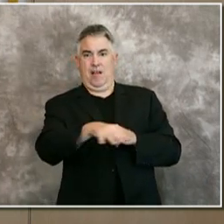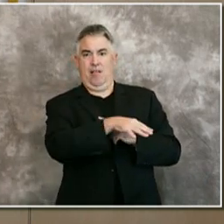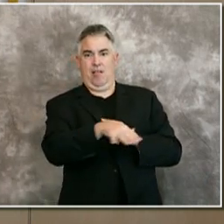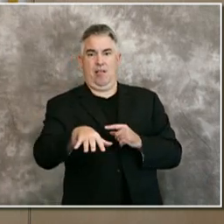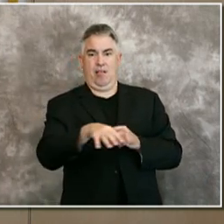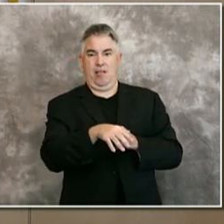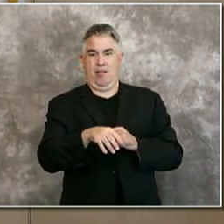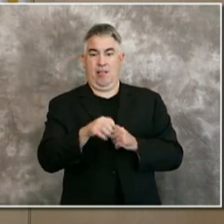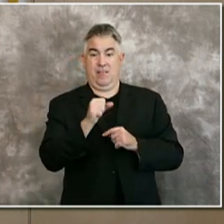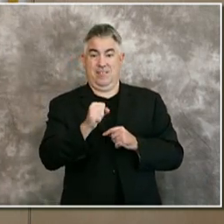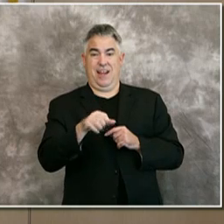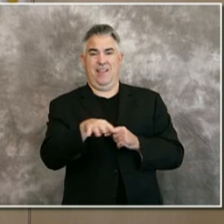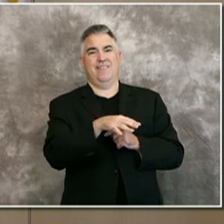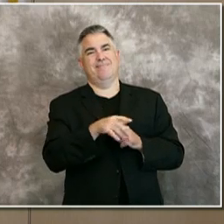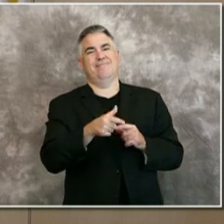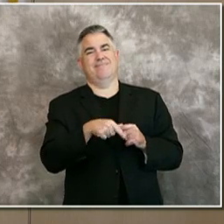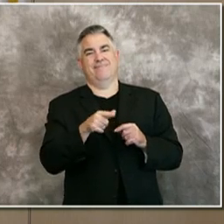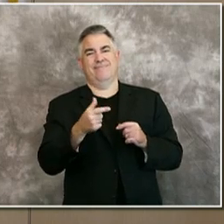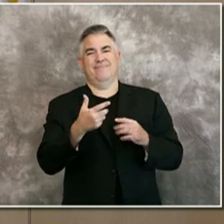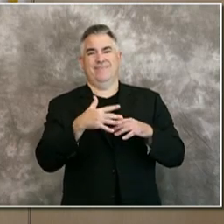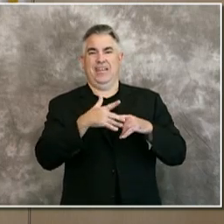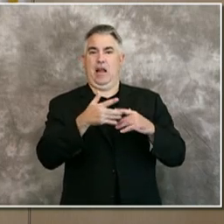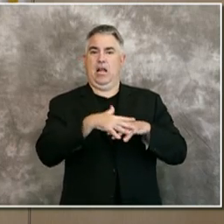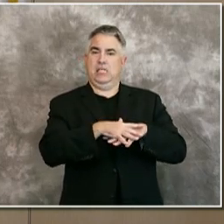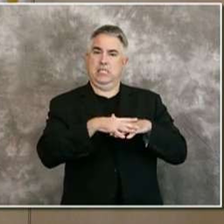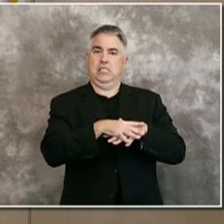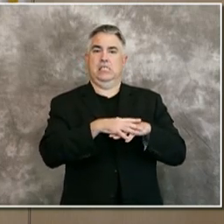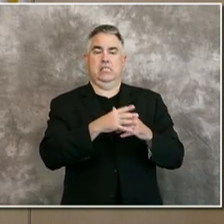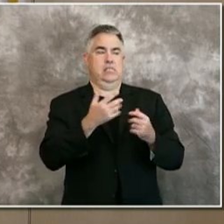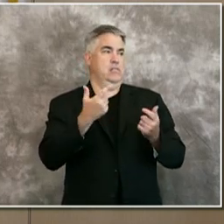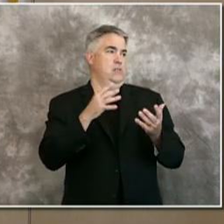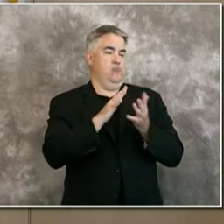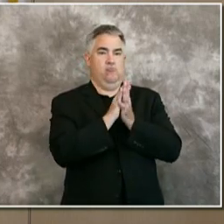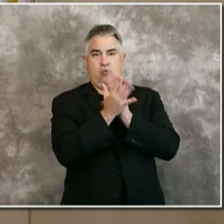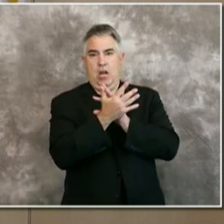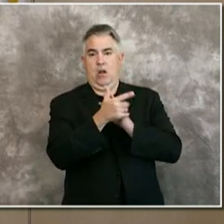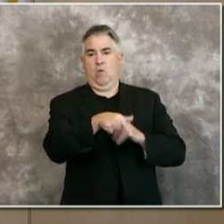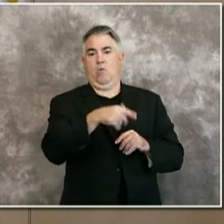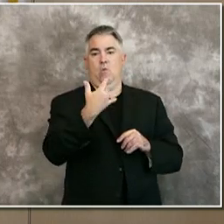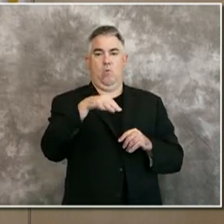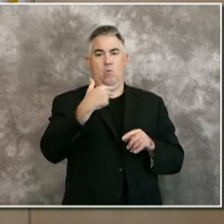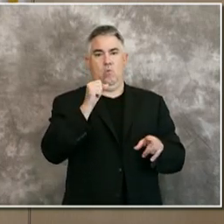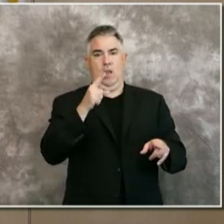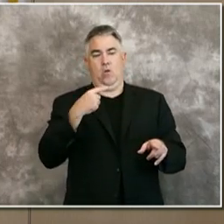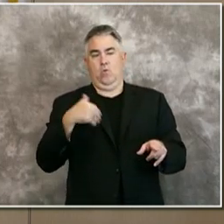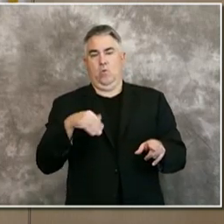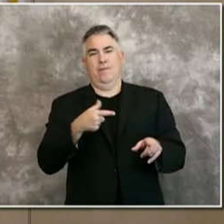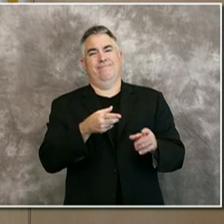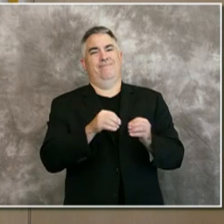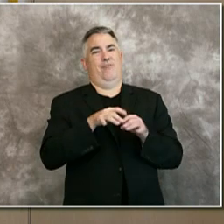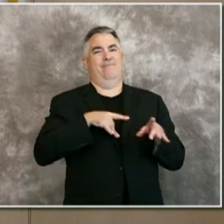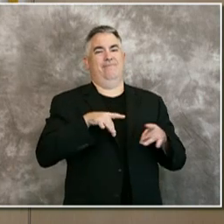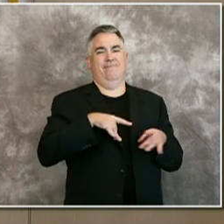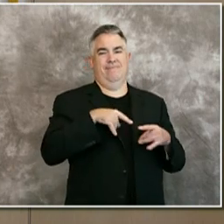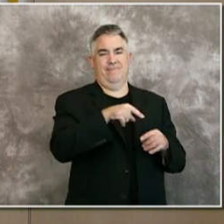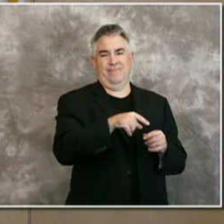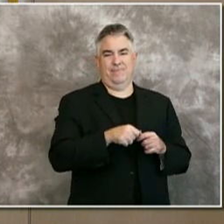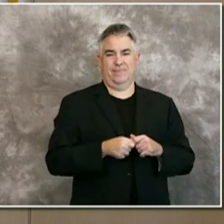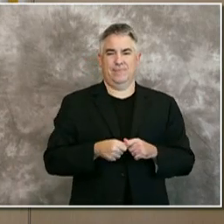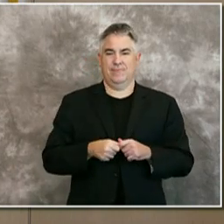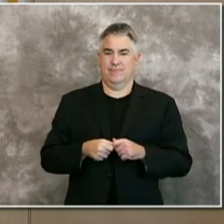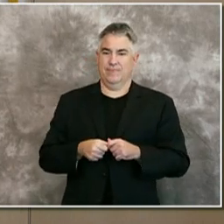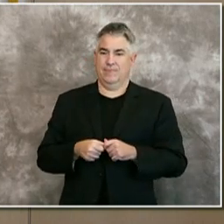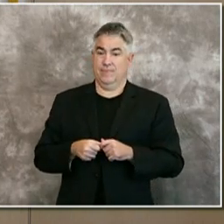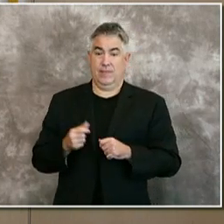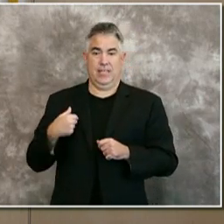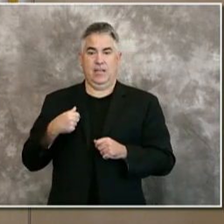in particular is the most populated area within the county. So as we open back up, it is actually quite simple. We